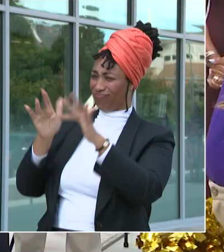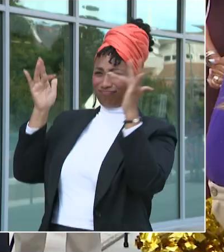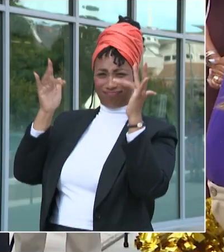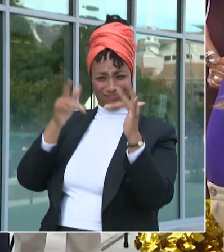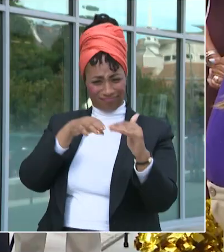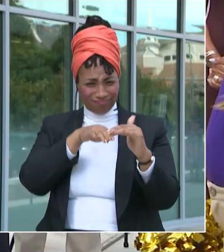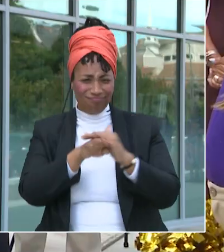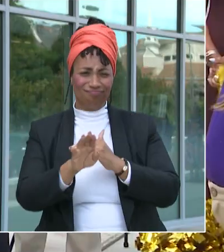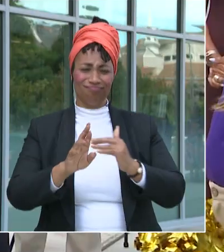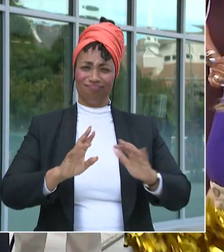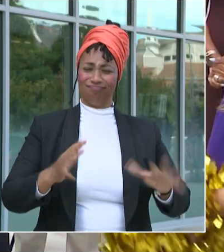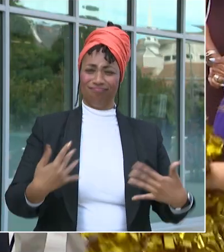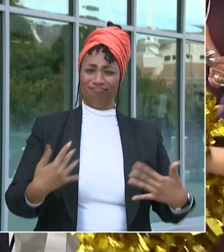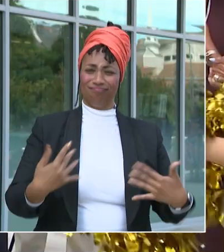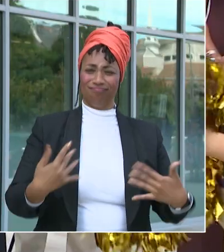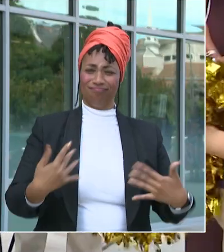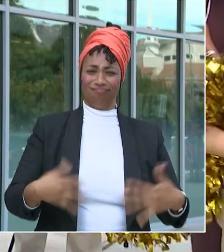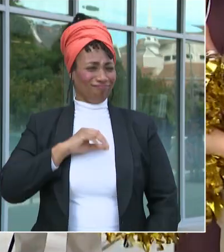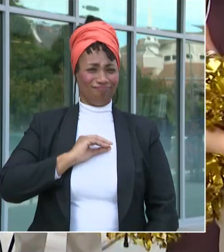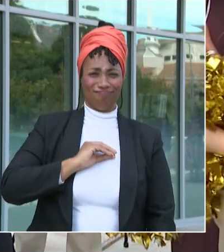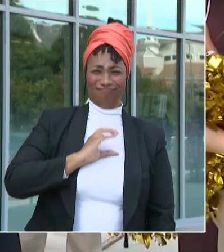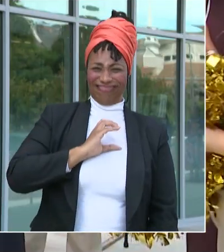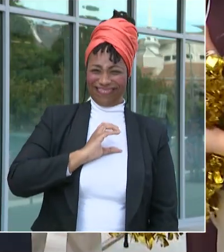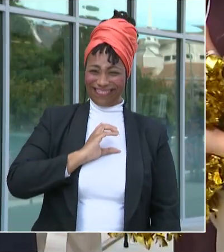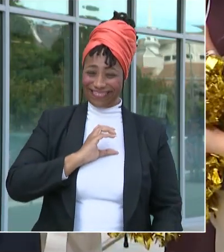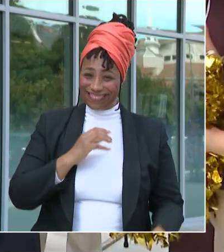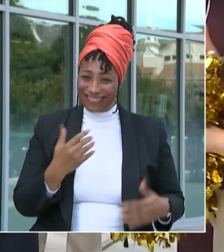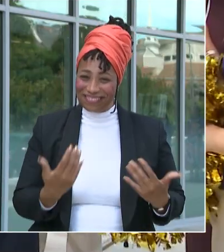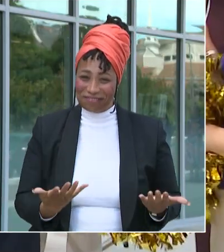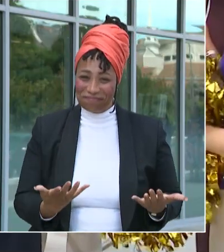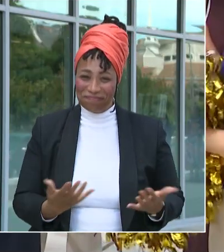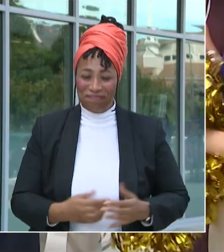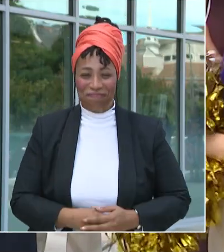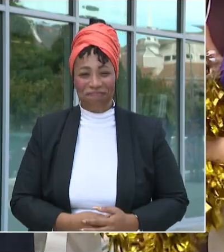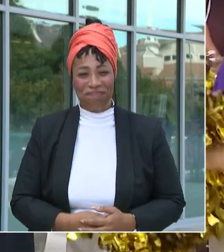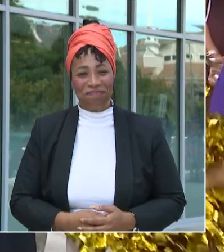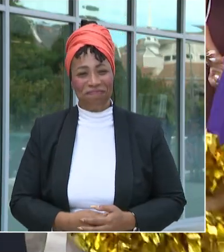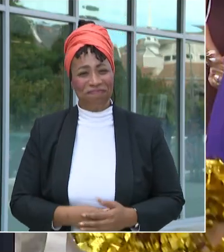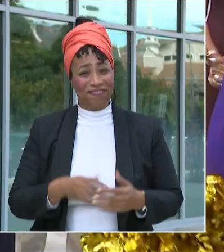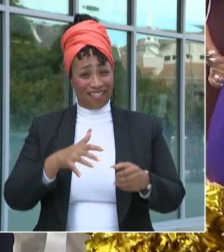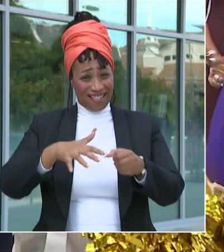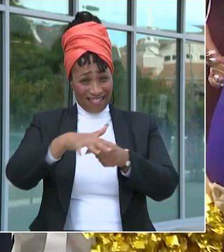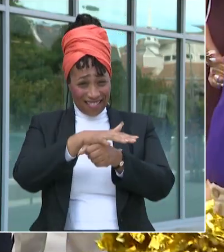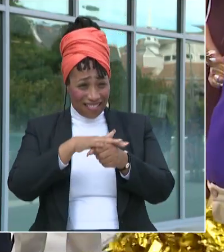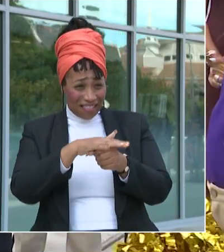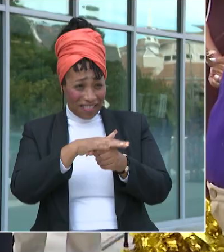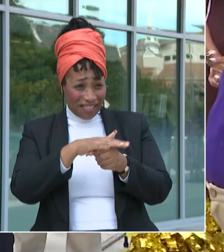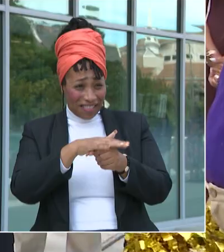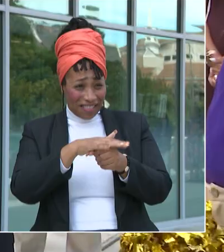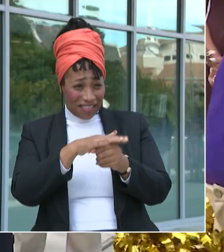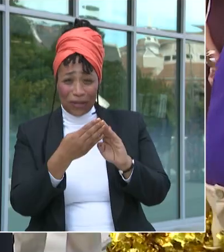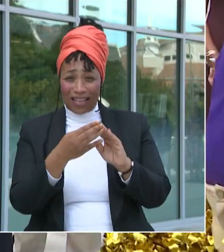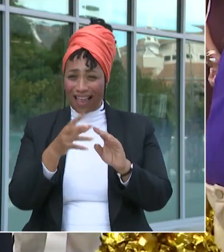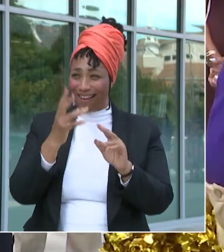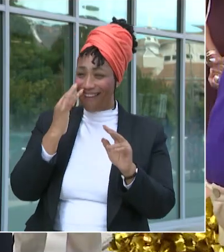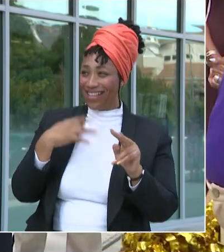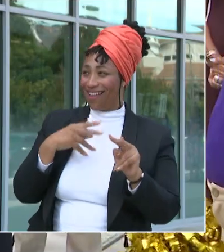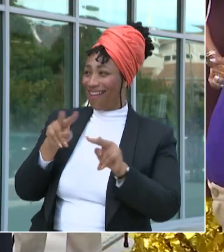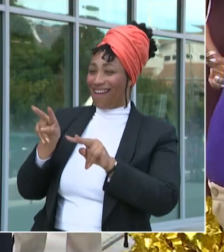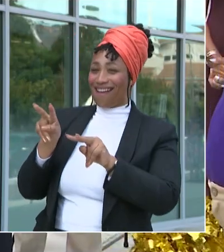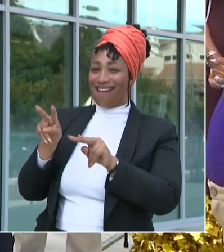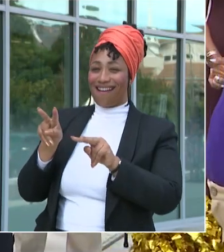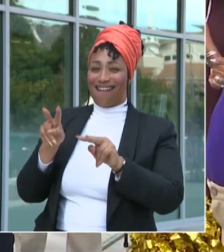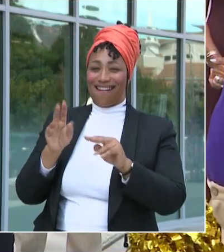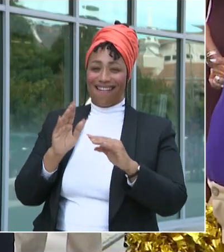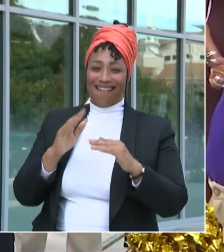and for the neighbors and community in this area, a building for which they know good things are happening in the neighborhood. And